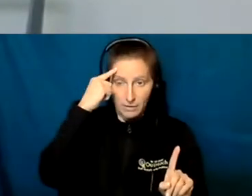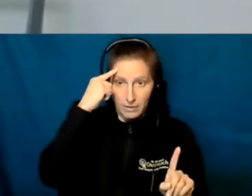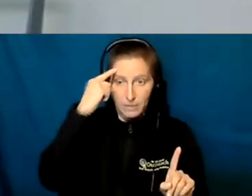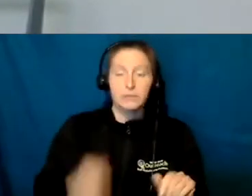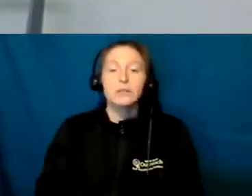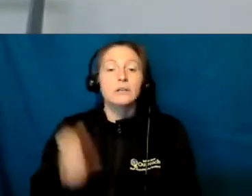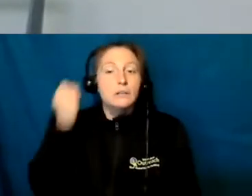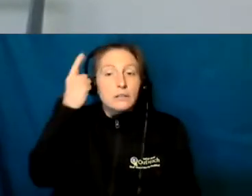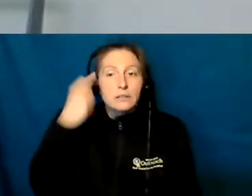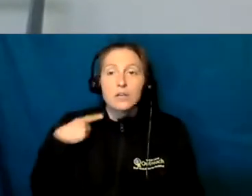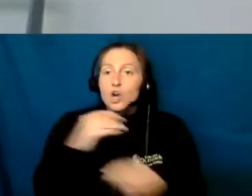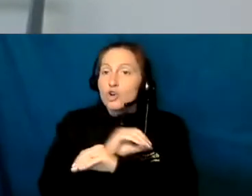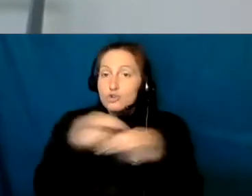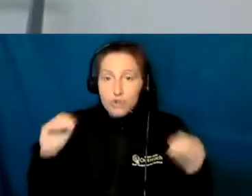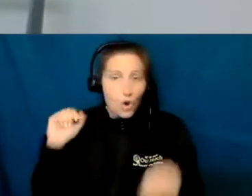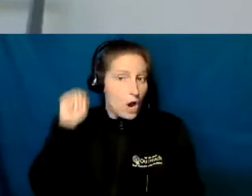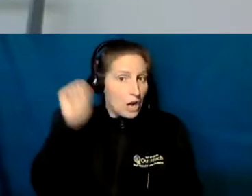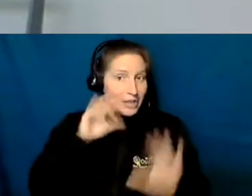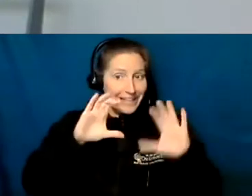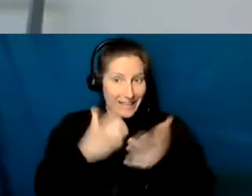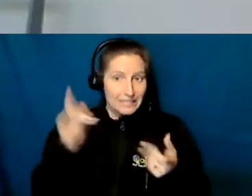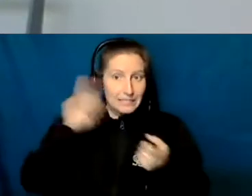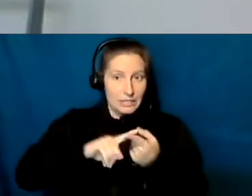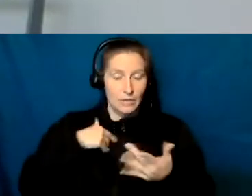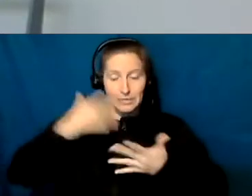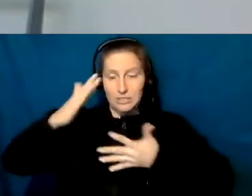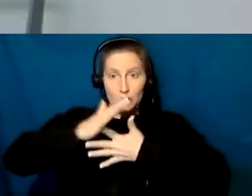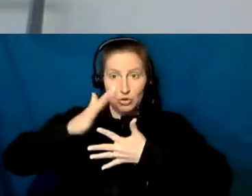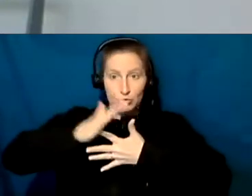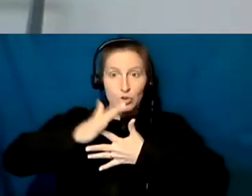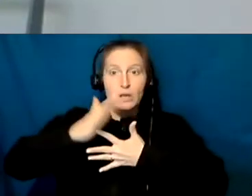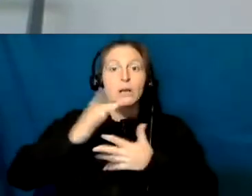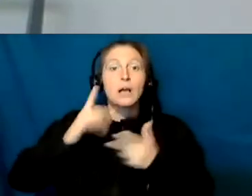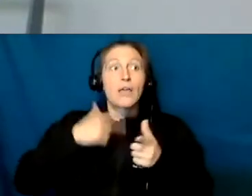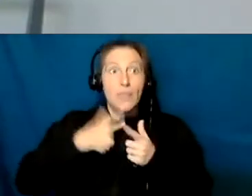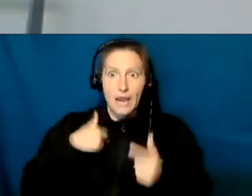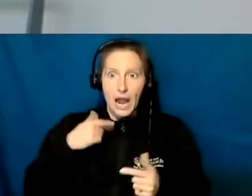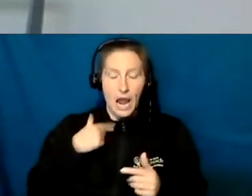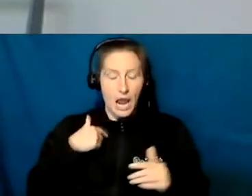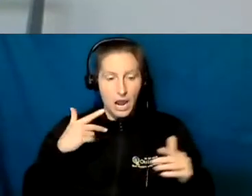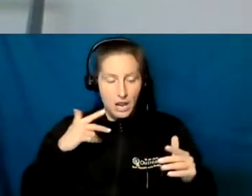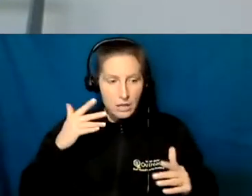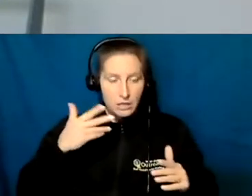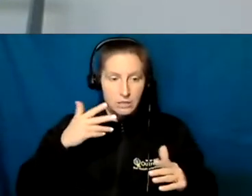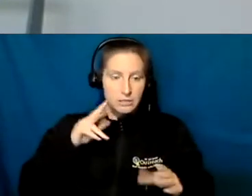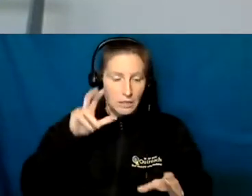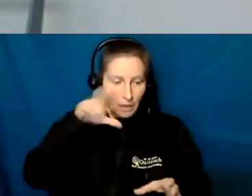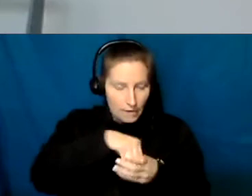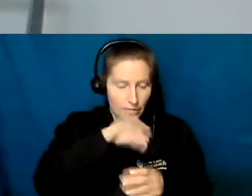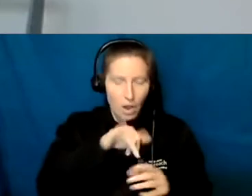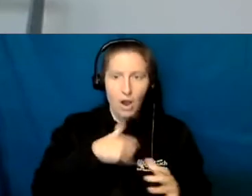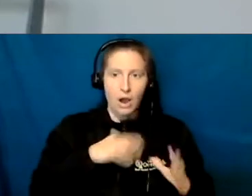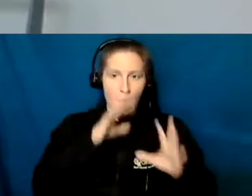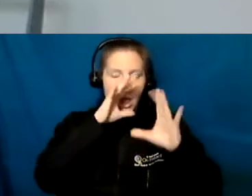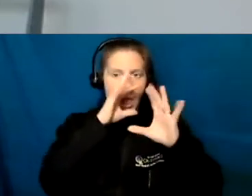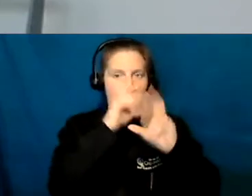courses until my junior year. And then once I had my first introduction to audiology class, I just felt like that was